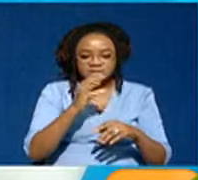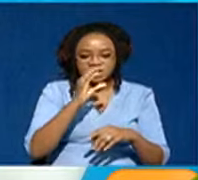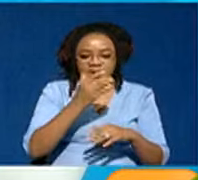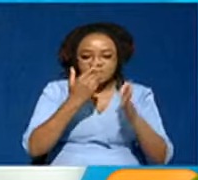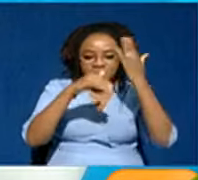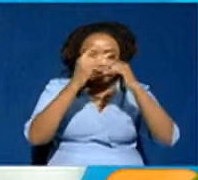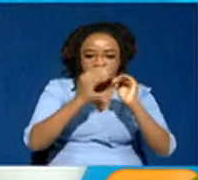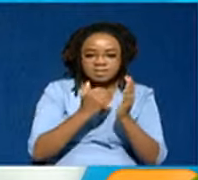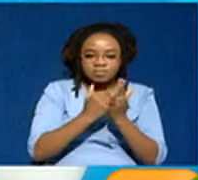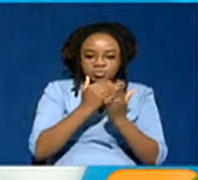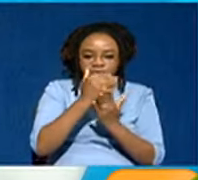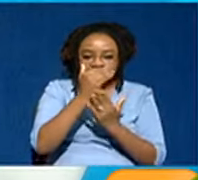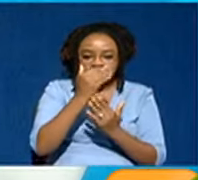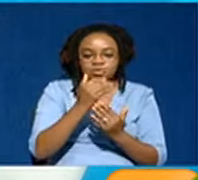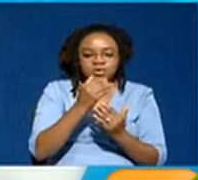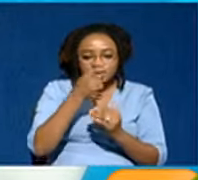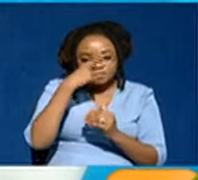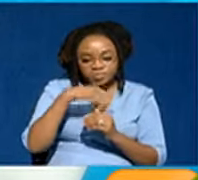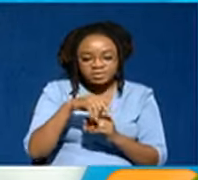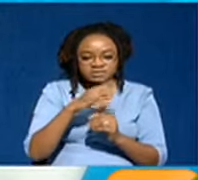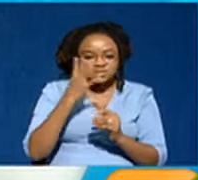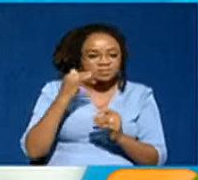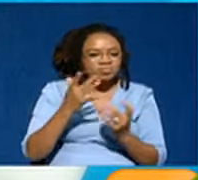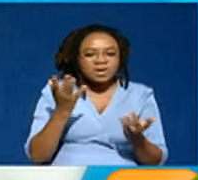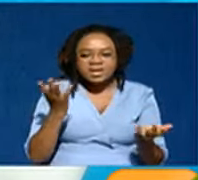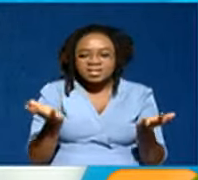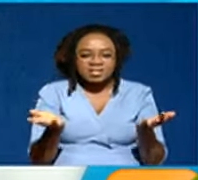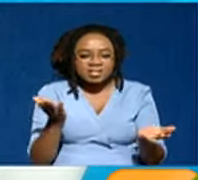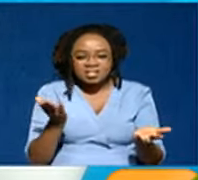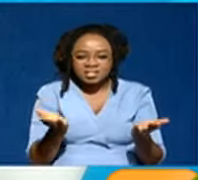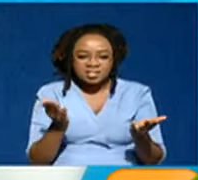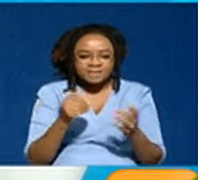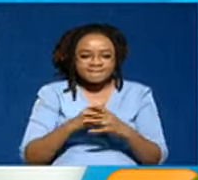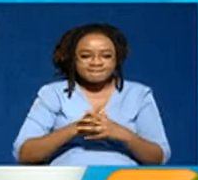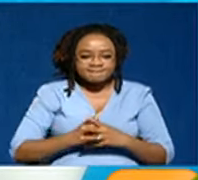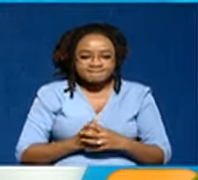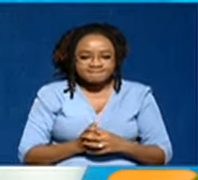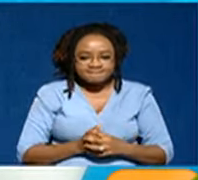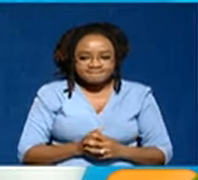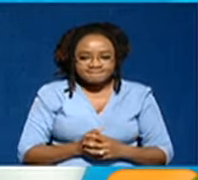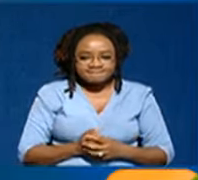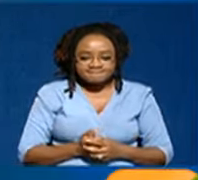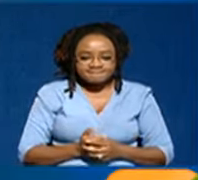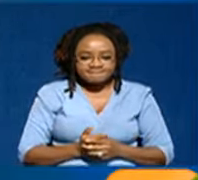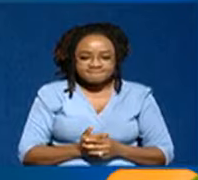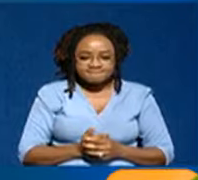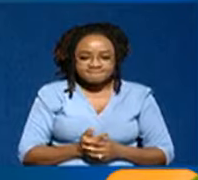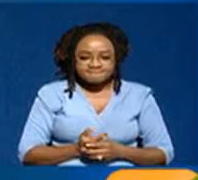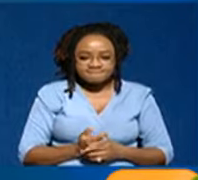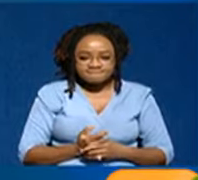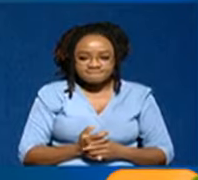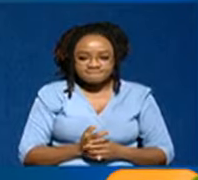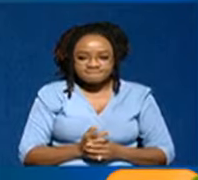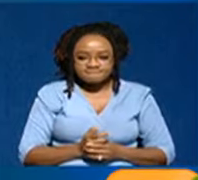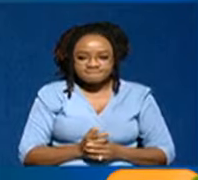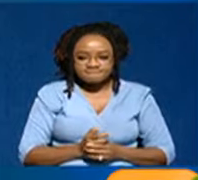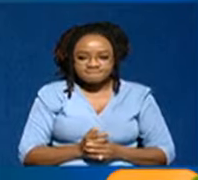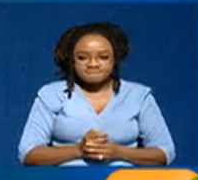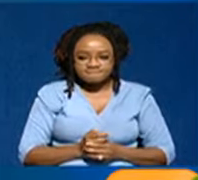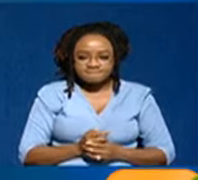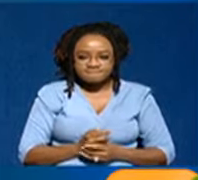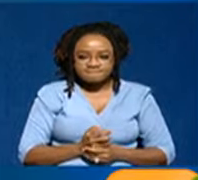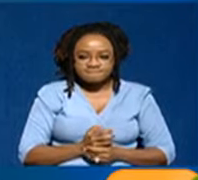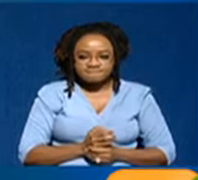don't you say, okay, this is what we've done? Where is the goodwill? Yeah, so first of all, Trevor, I just wanted to, you know,